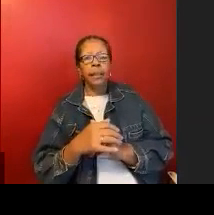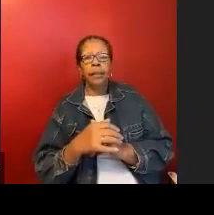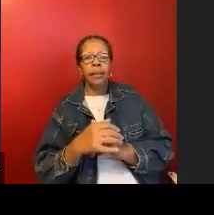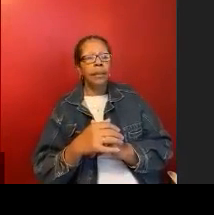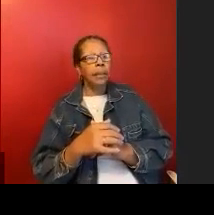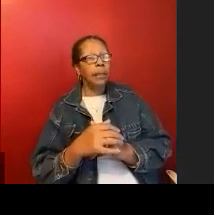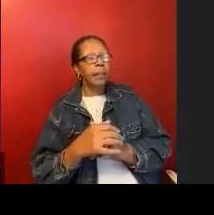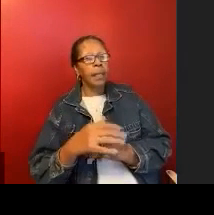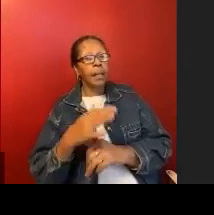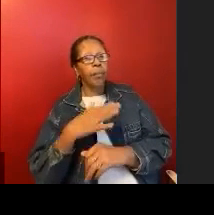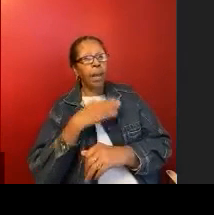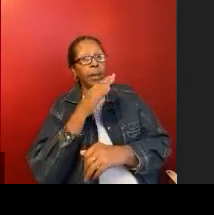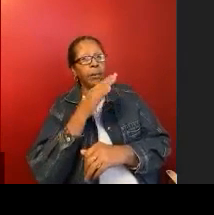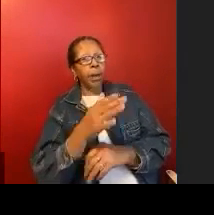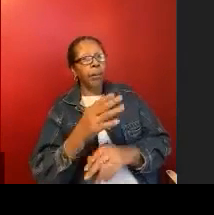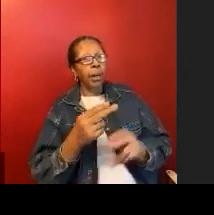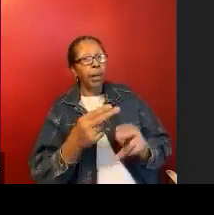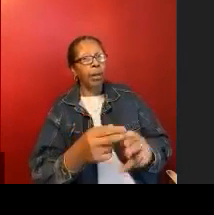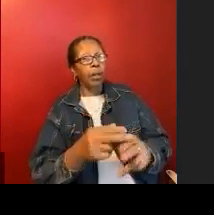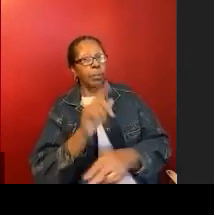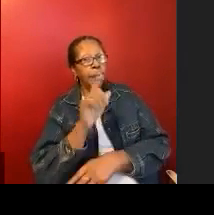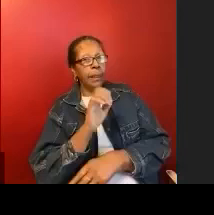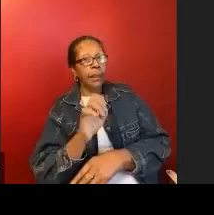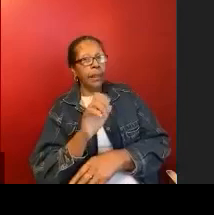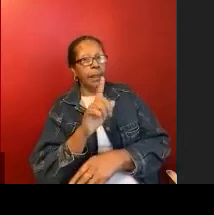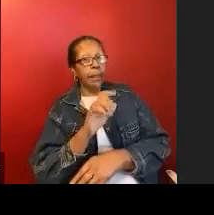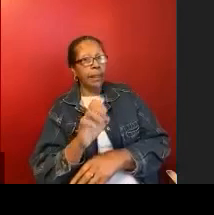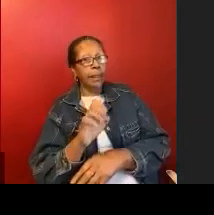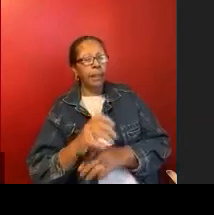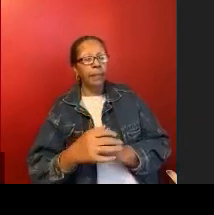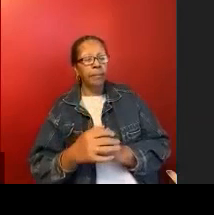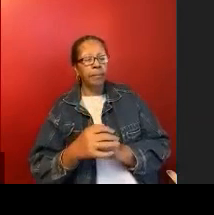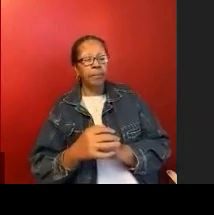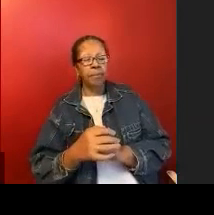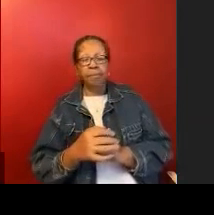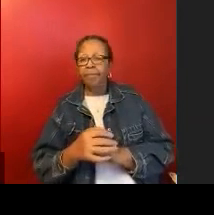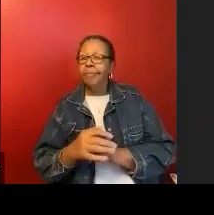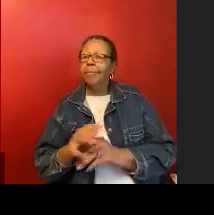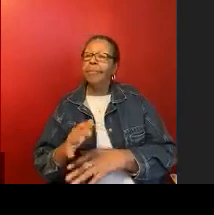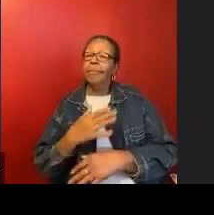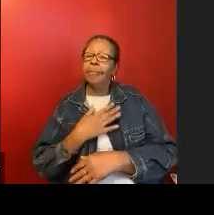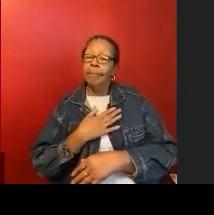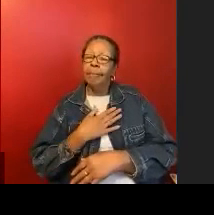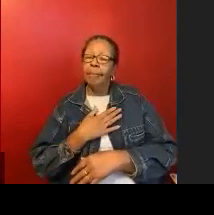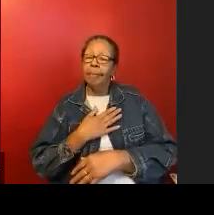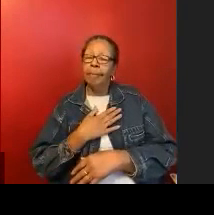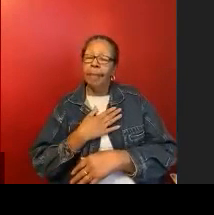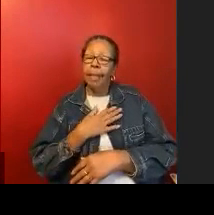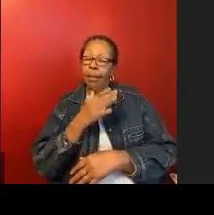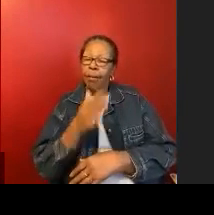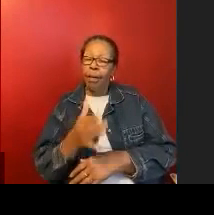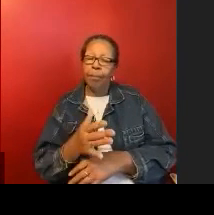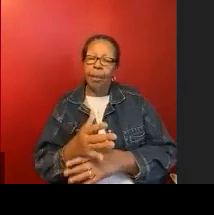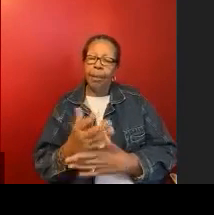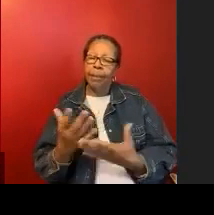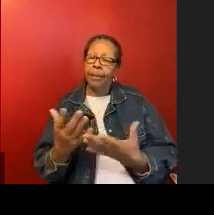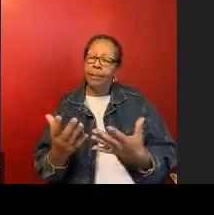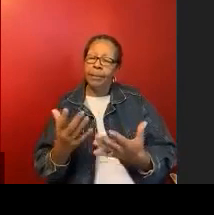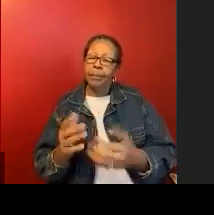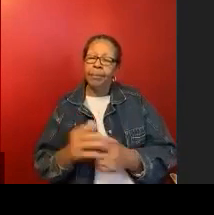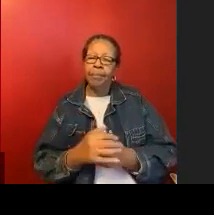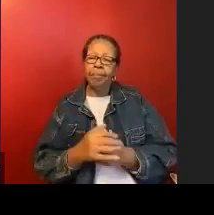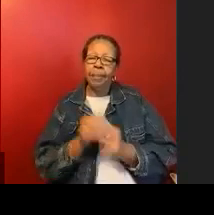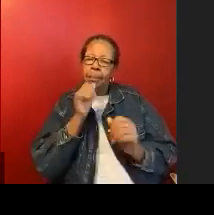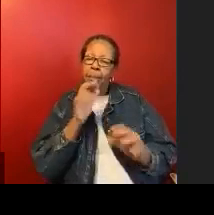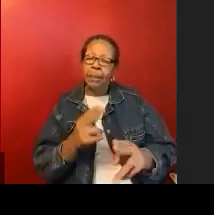that. Oh, nanas are so good when their little their heart, they'll call you a little